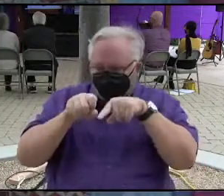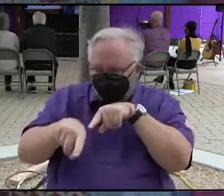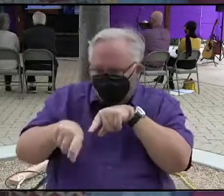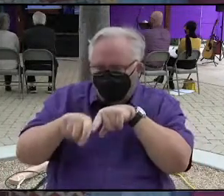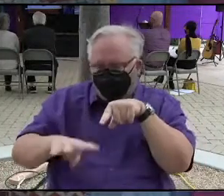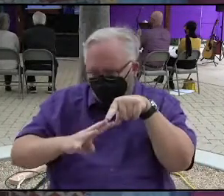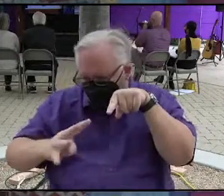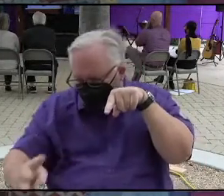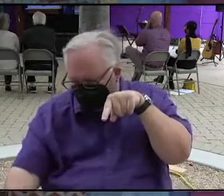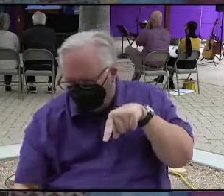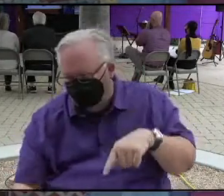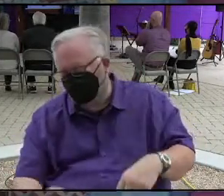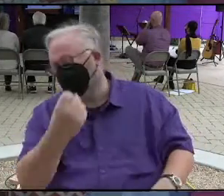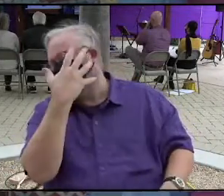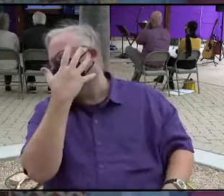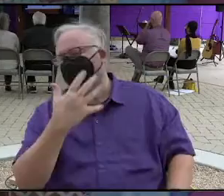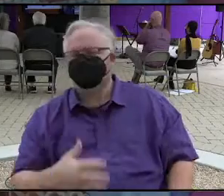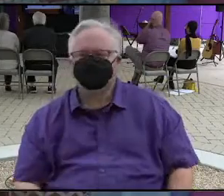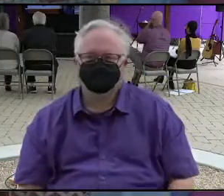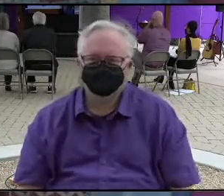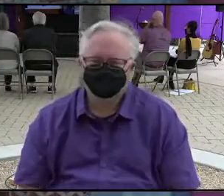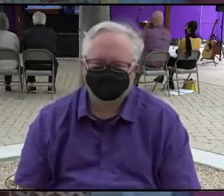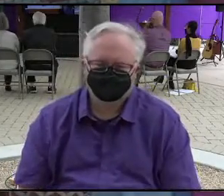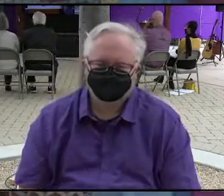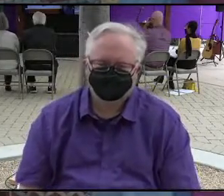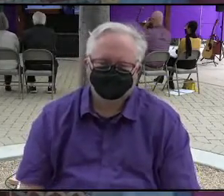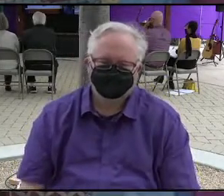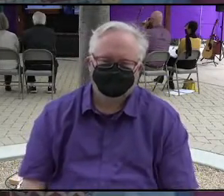from high above."